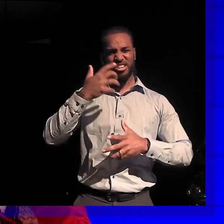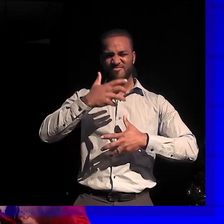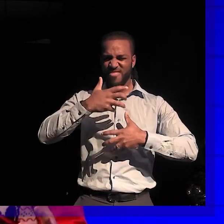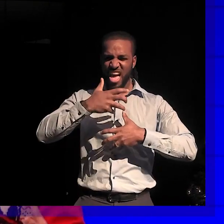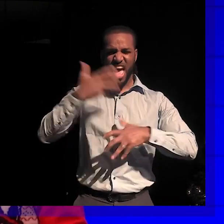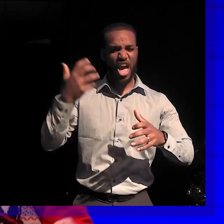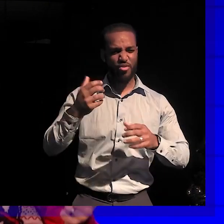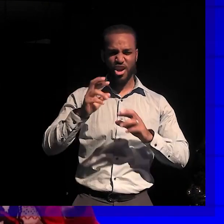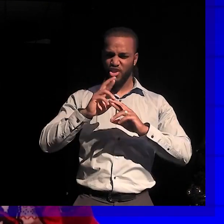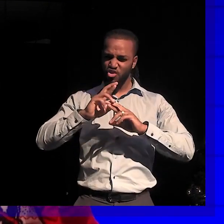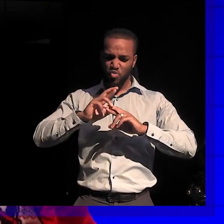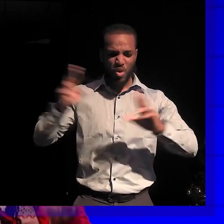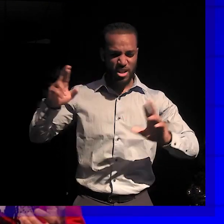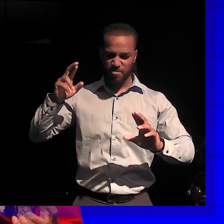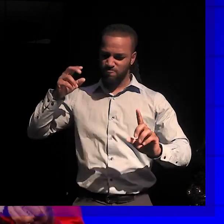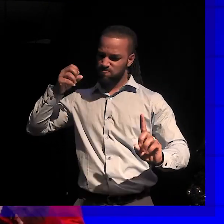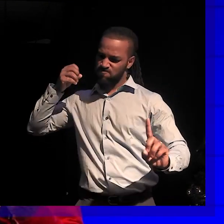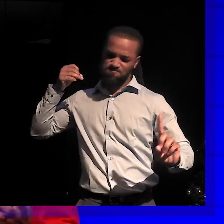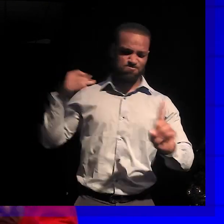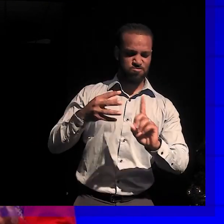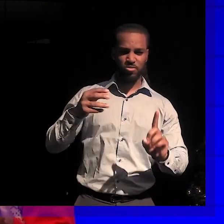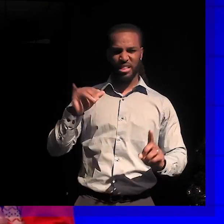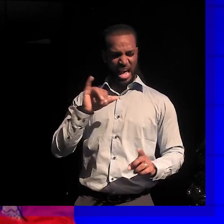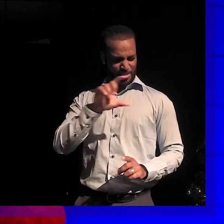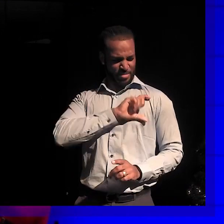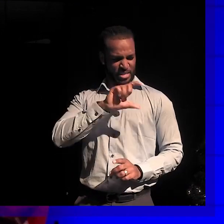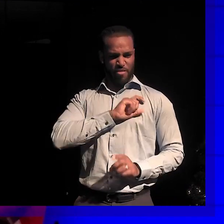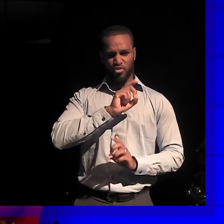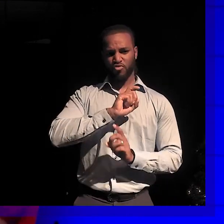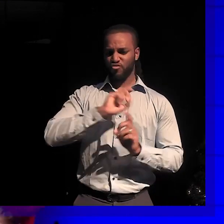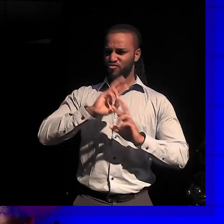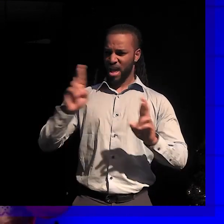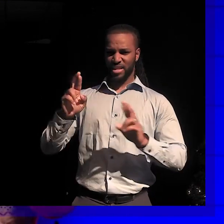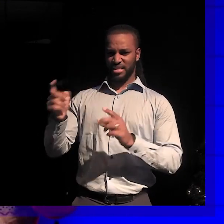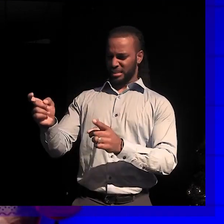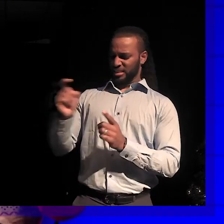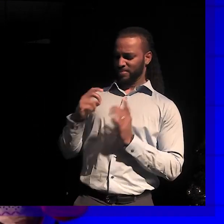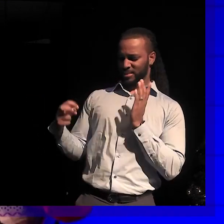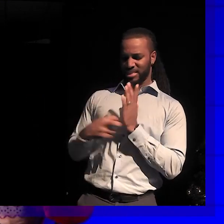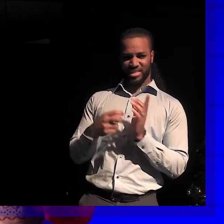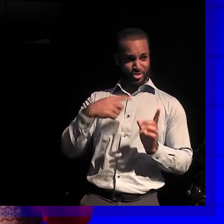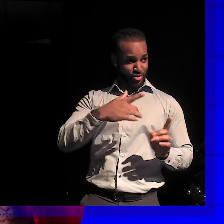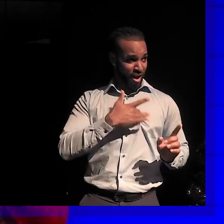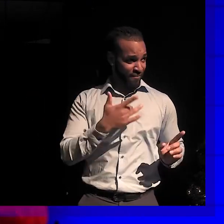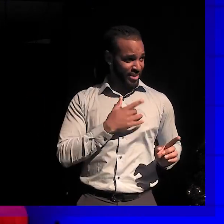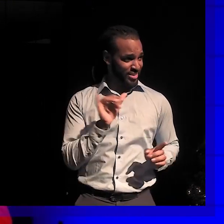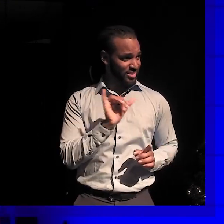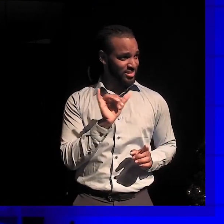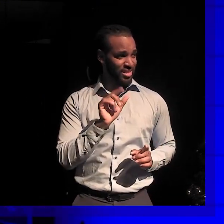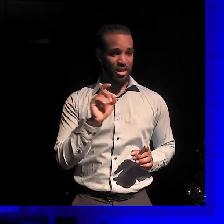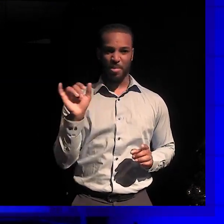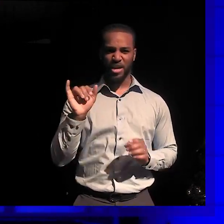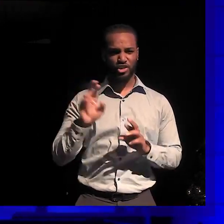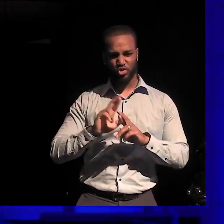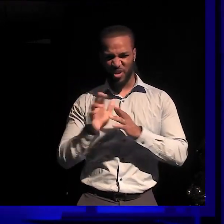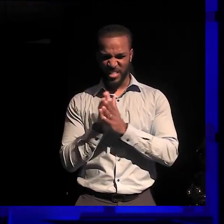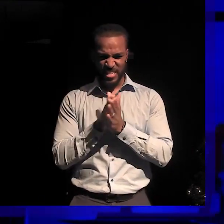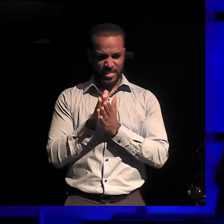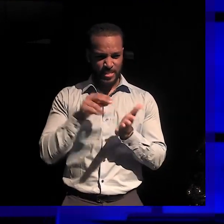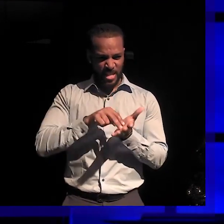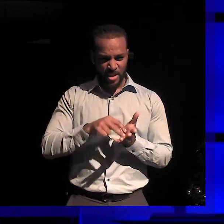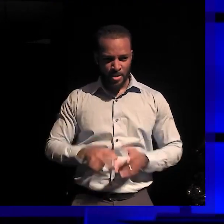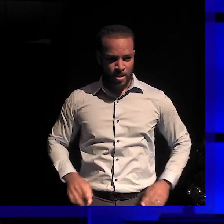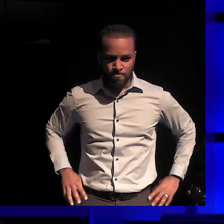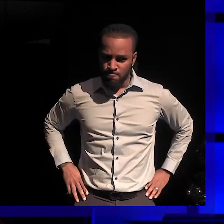ready with a lightning bolt, or he was a police officer ready to give me a ticket. Did anyone else feel that? Like, man, you're just ready, like he's just standing there